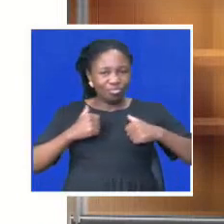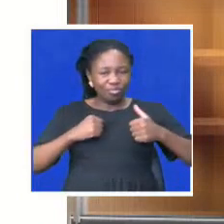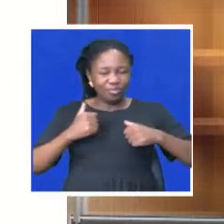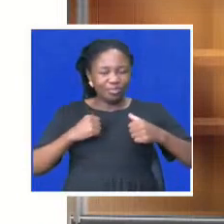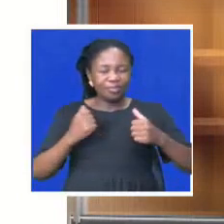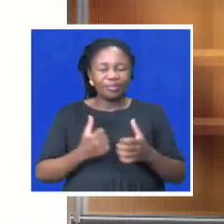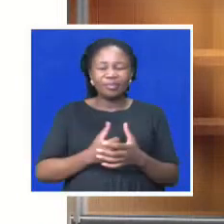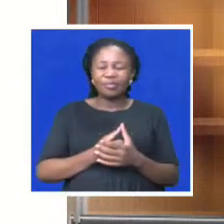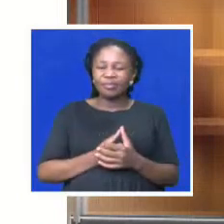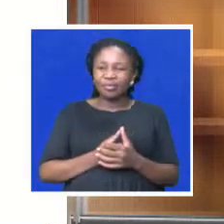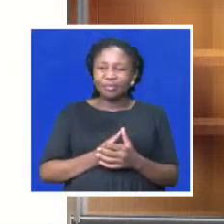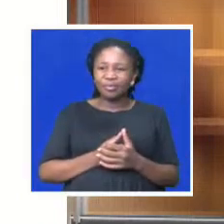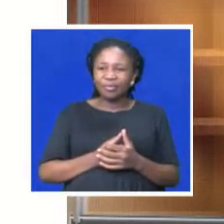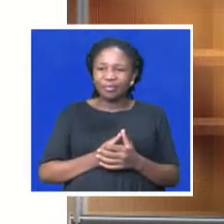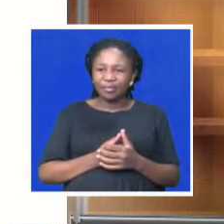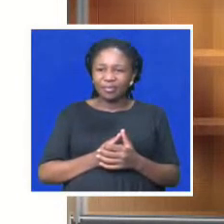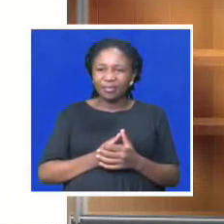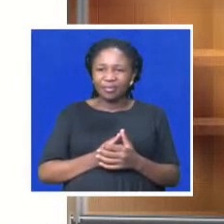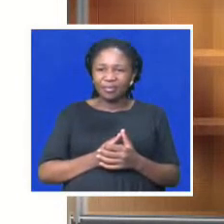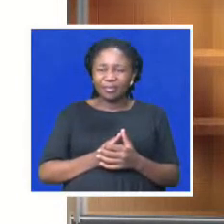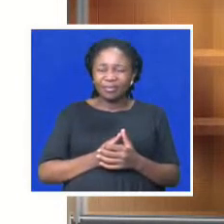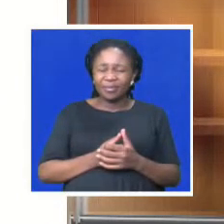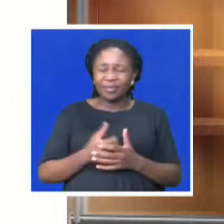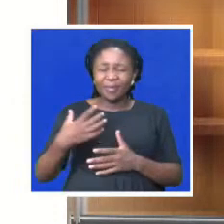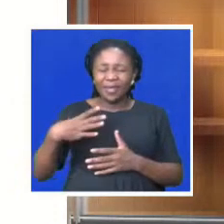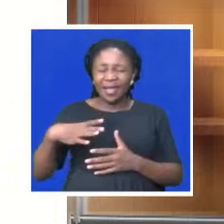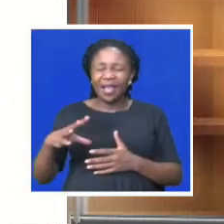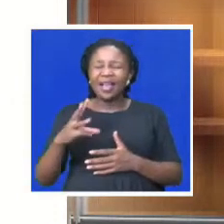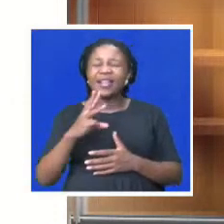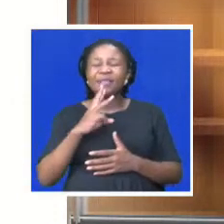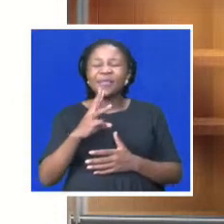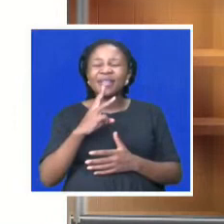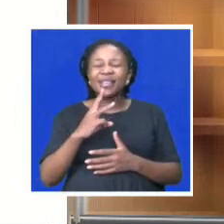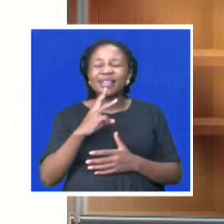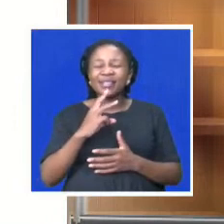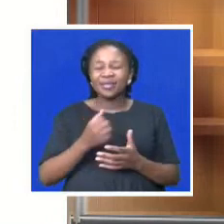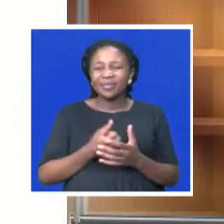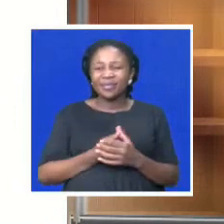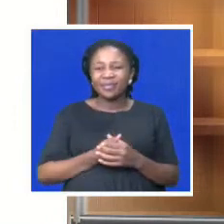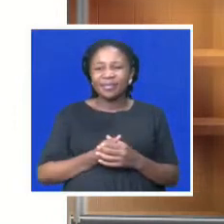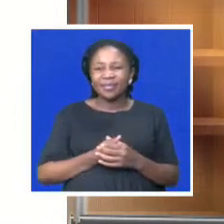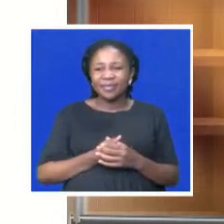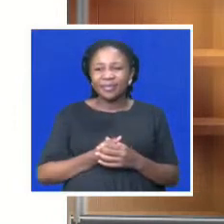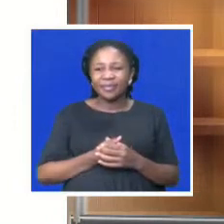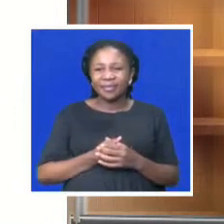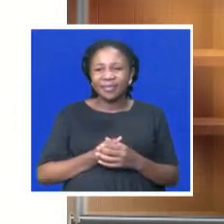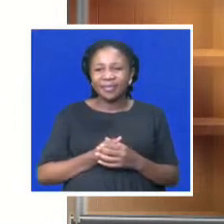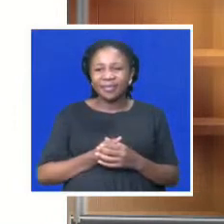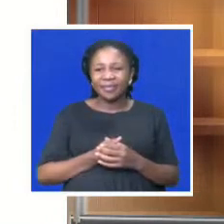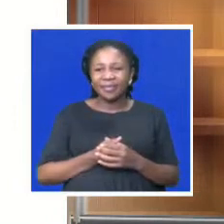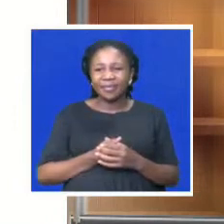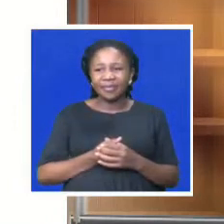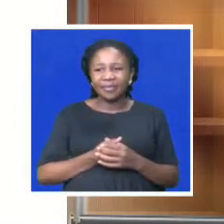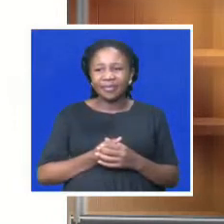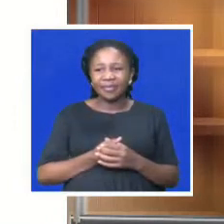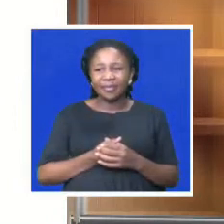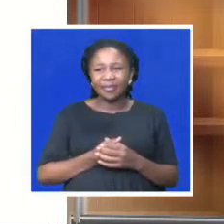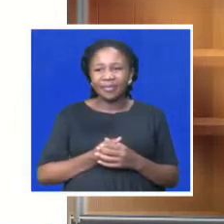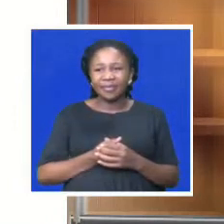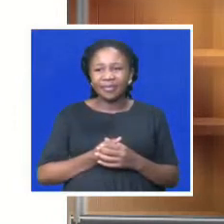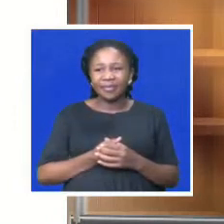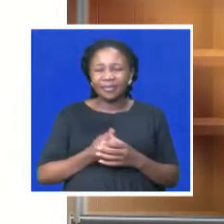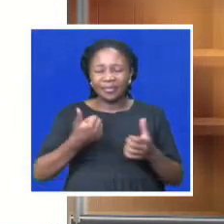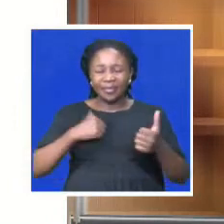Let us continue looking for some words, for some verbs, dear Lena, that shows that indeed there is action